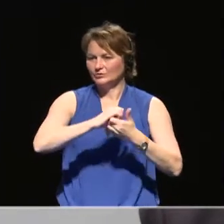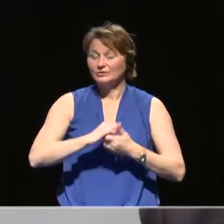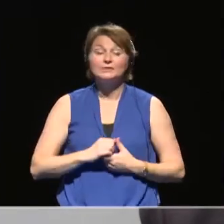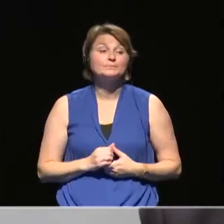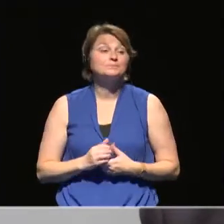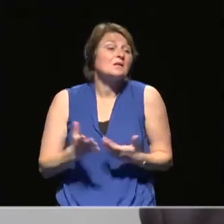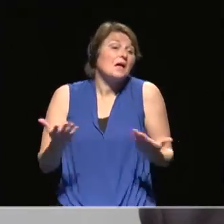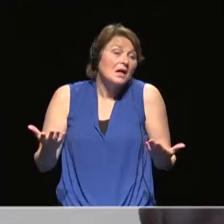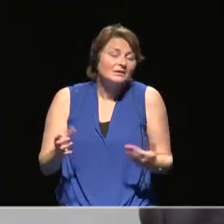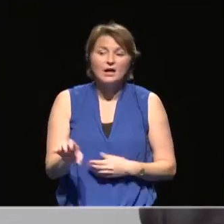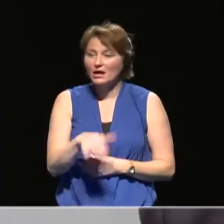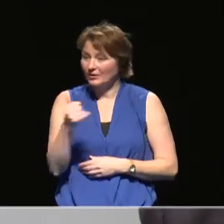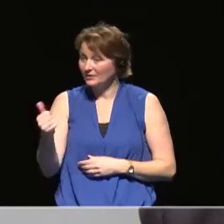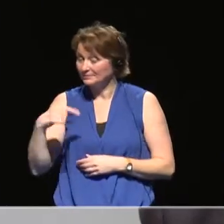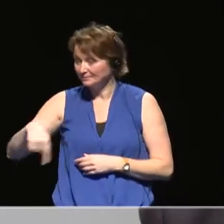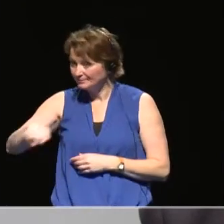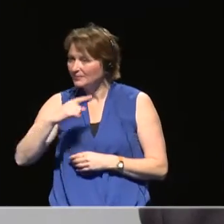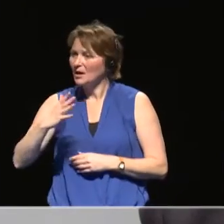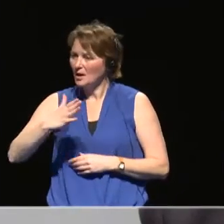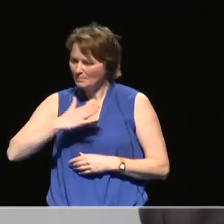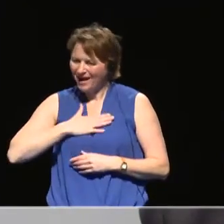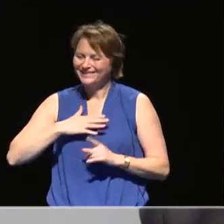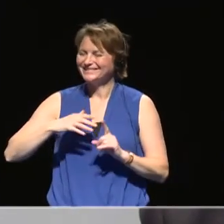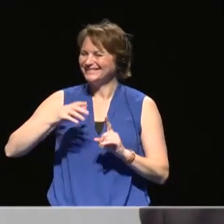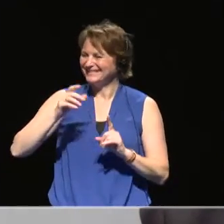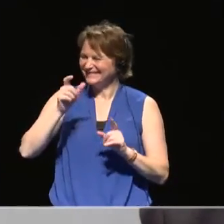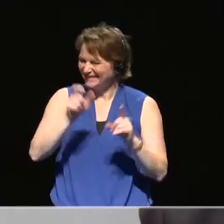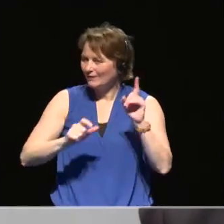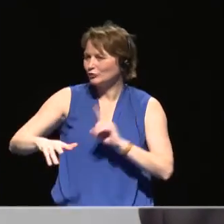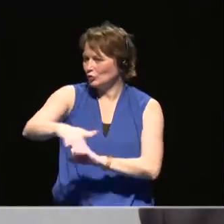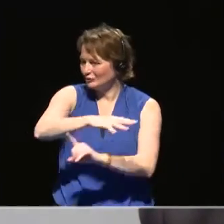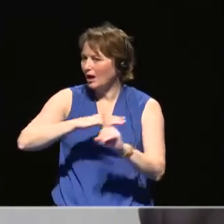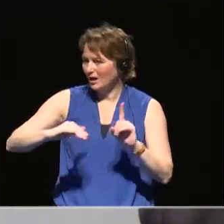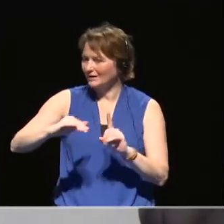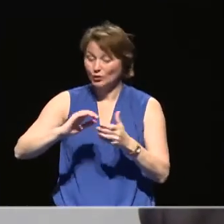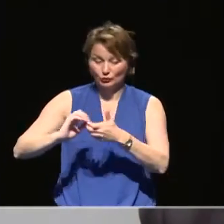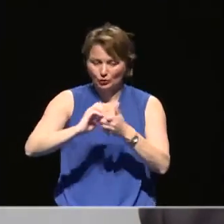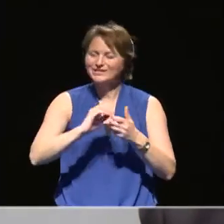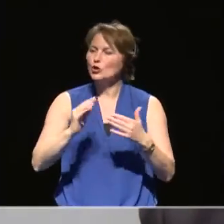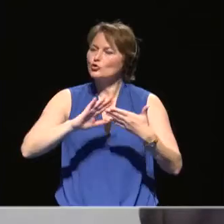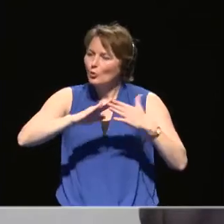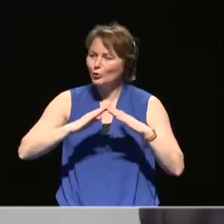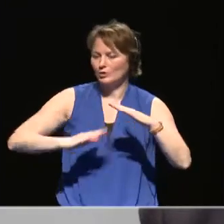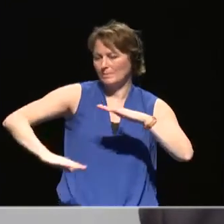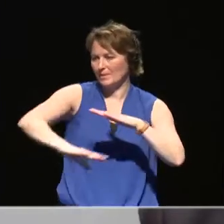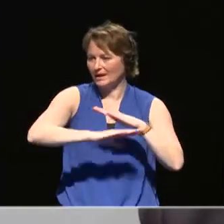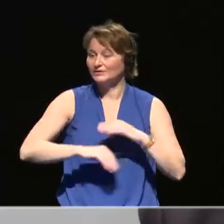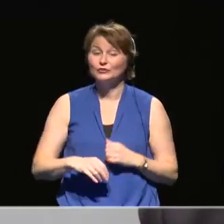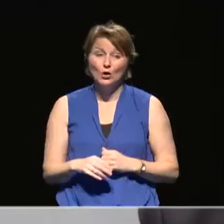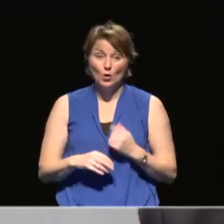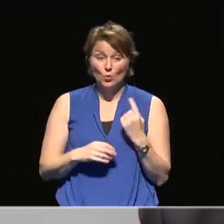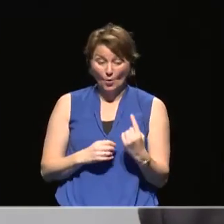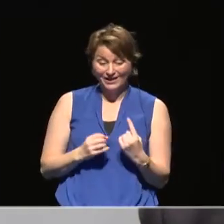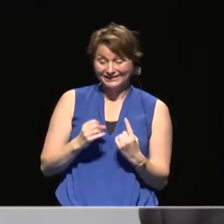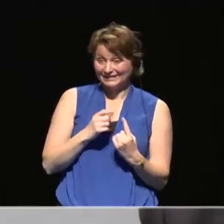like mine, civil society organizations operate as community-based organizations, which means there is one civil society organization per island. So